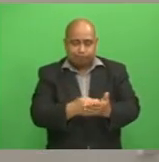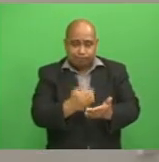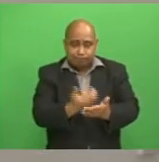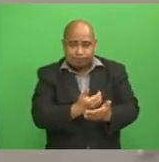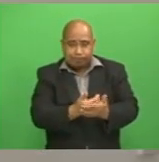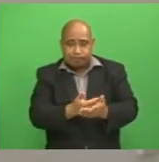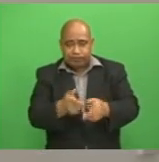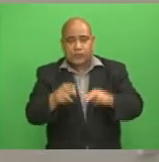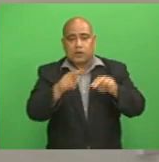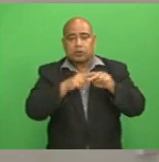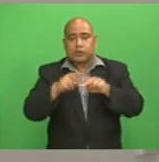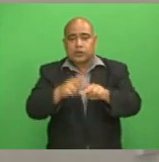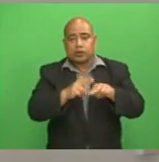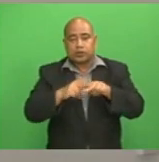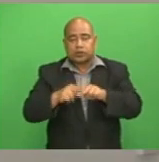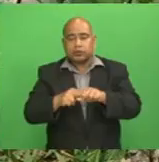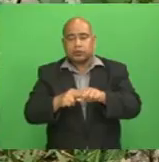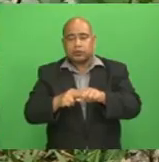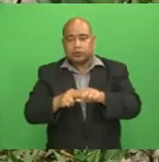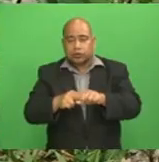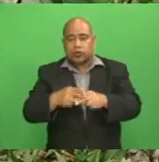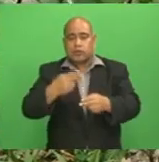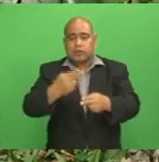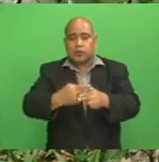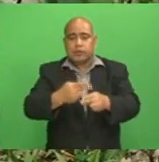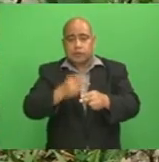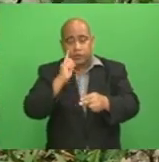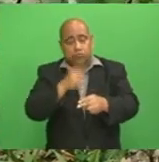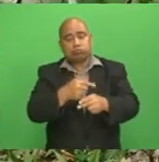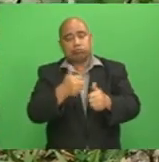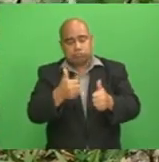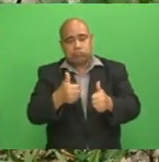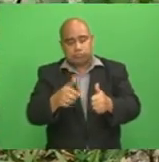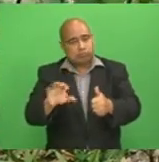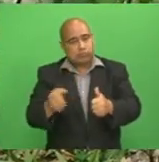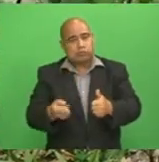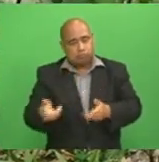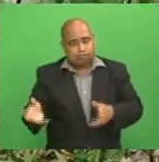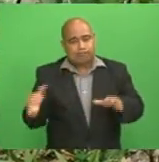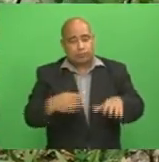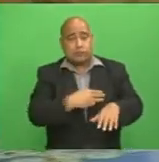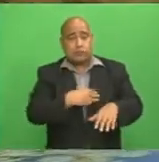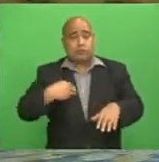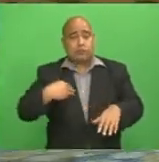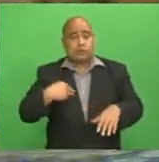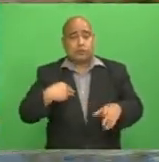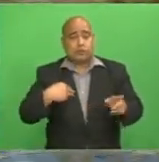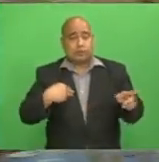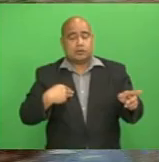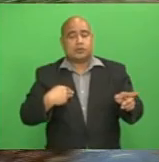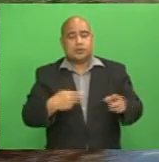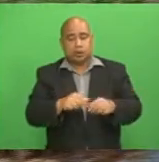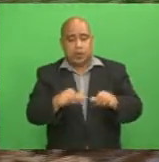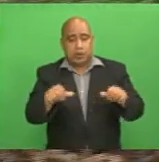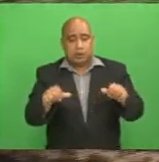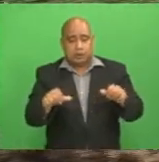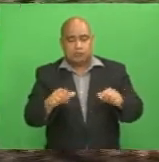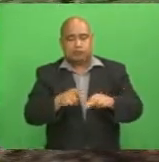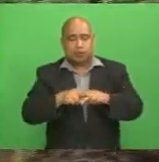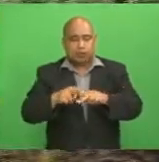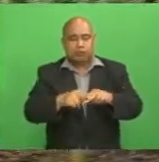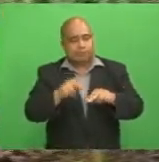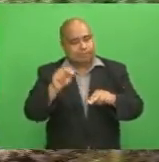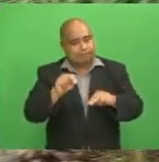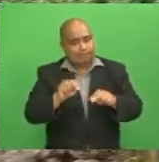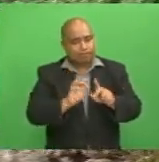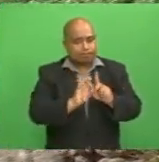Fiji, farming is the way to go. Agriculture Minister Dr. Mahendra Reddy says Fiji needs to up its game, raise production and